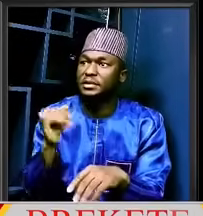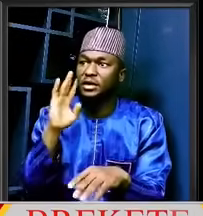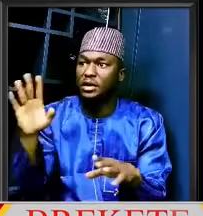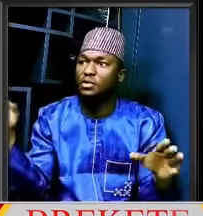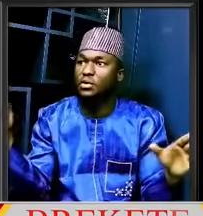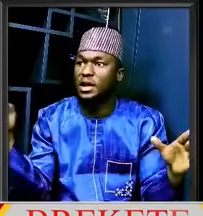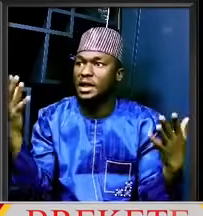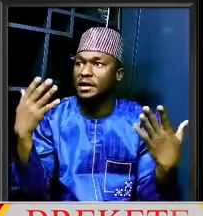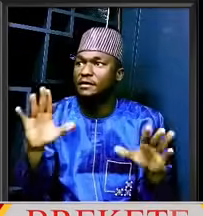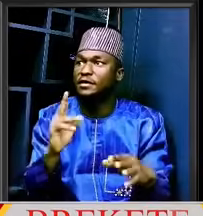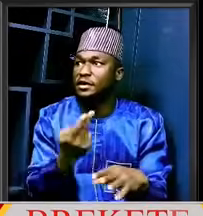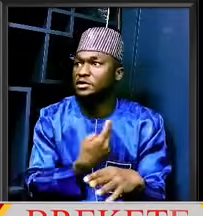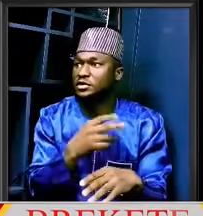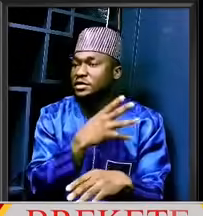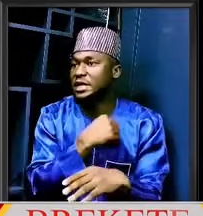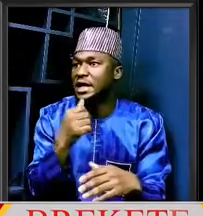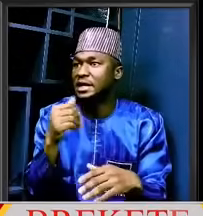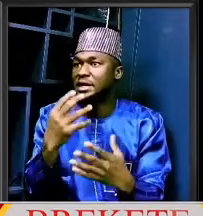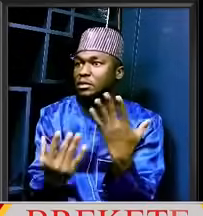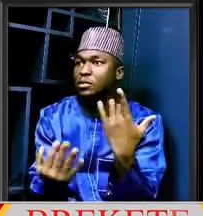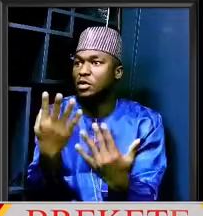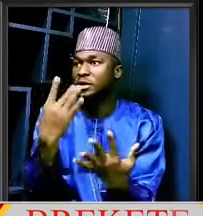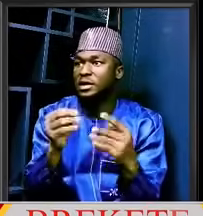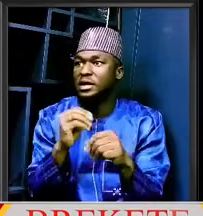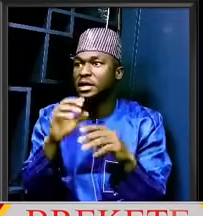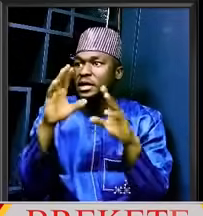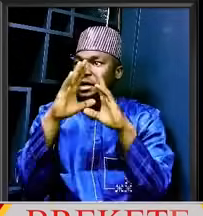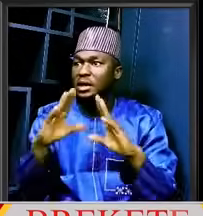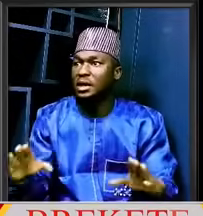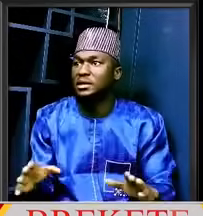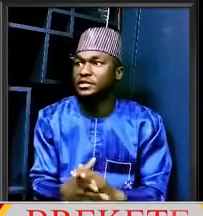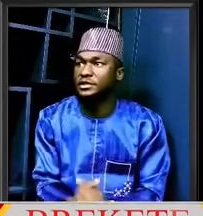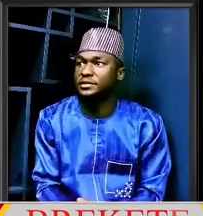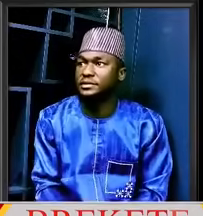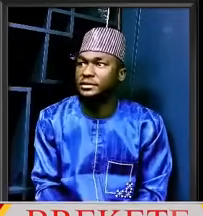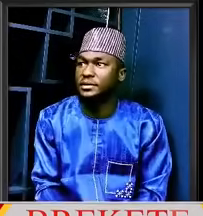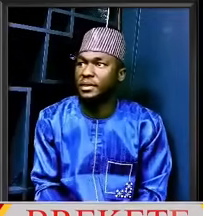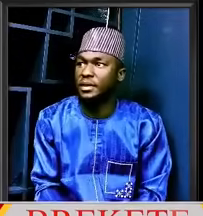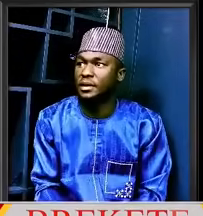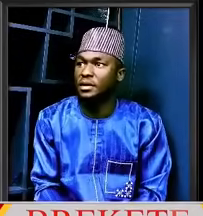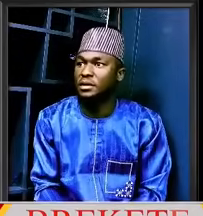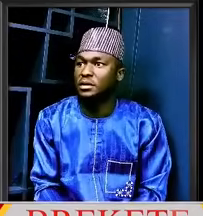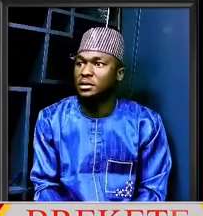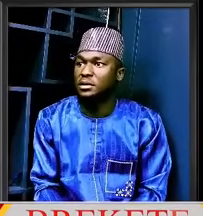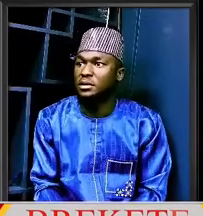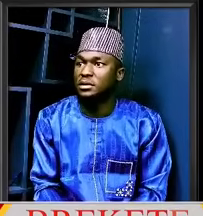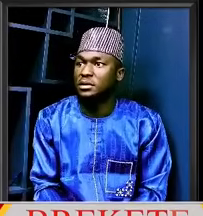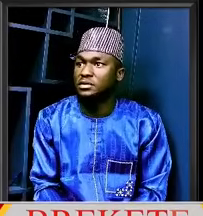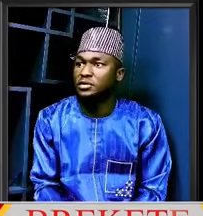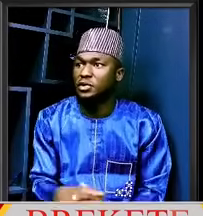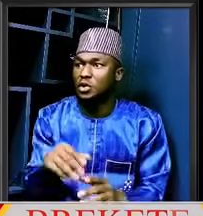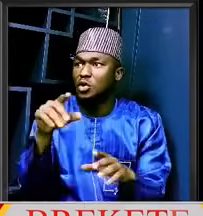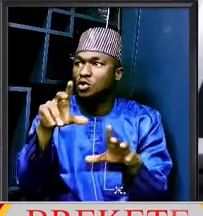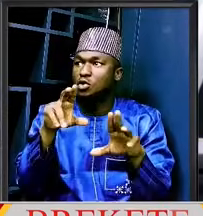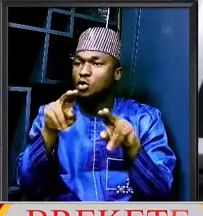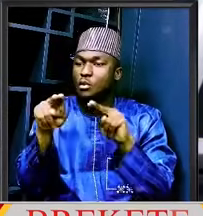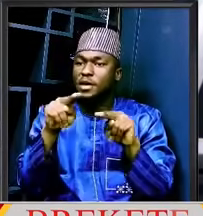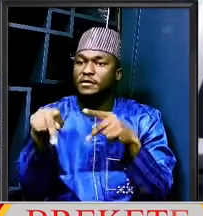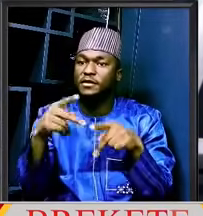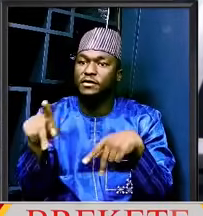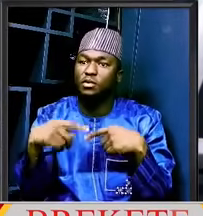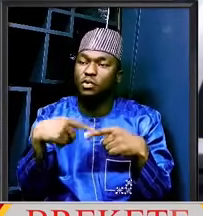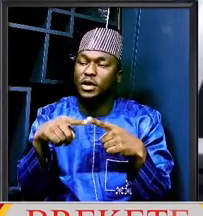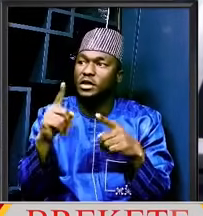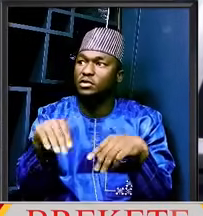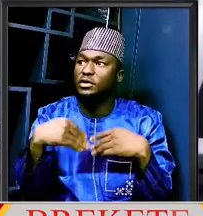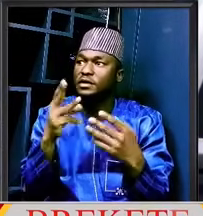us and burn us in the house. You know, say local human beings, when you give them small chance, they feel say